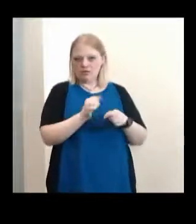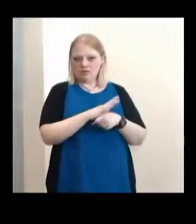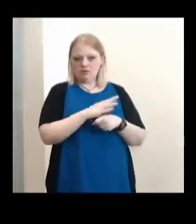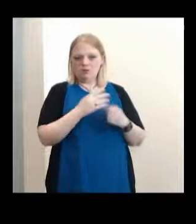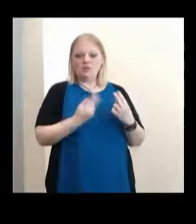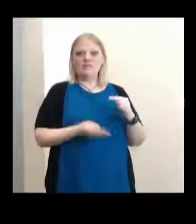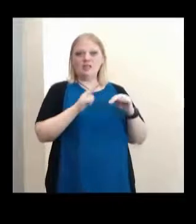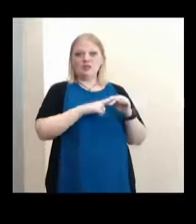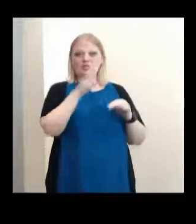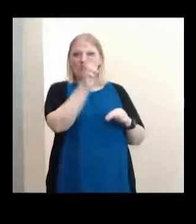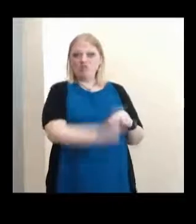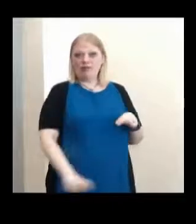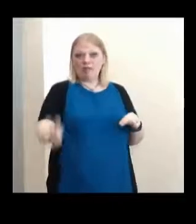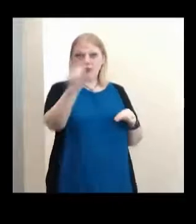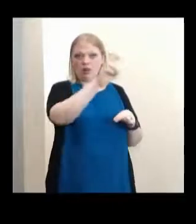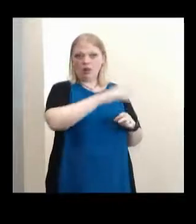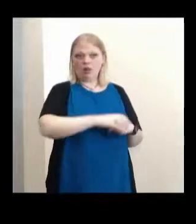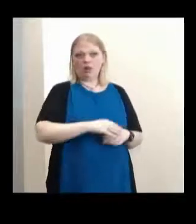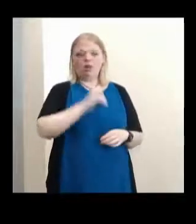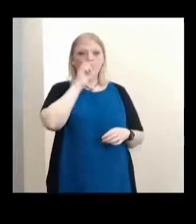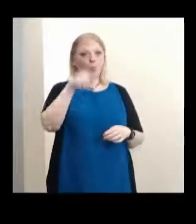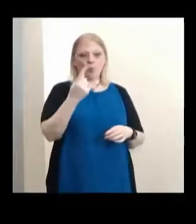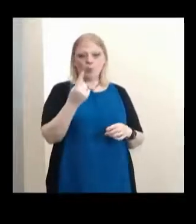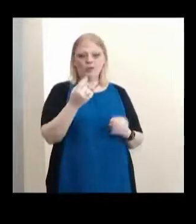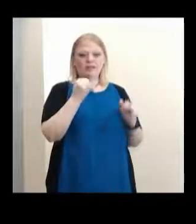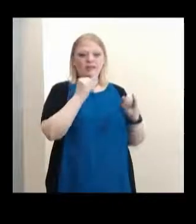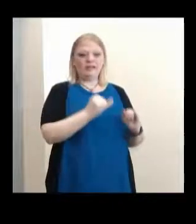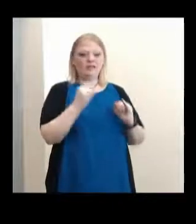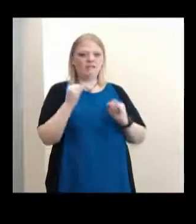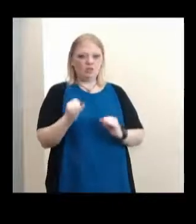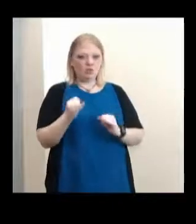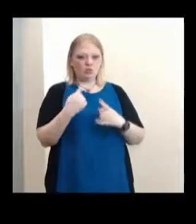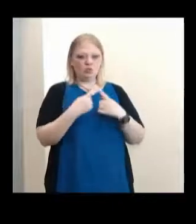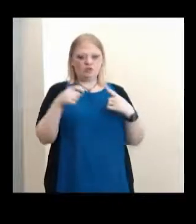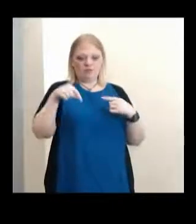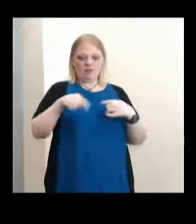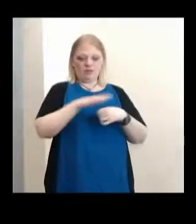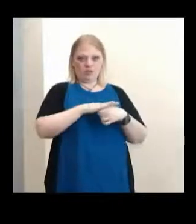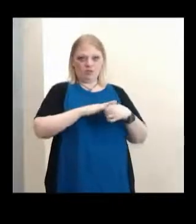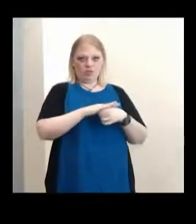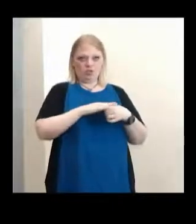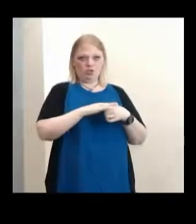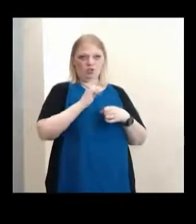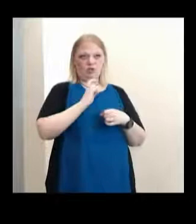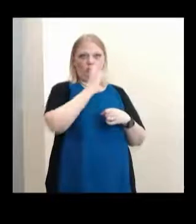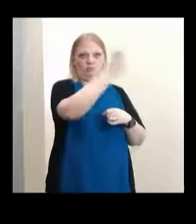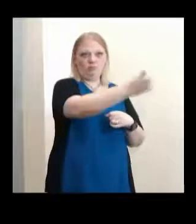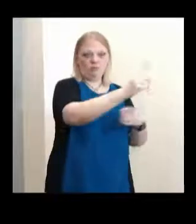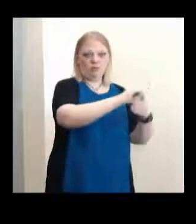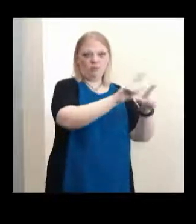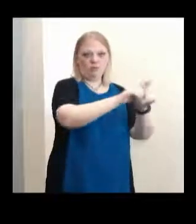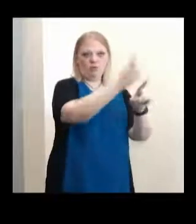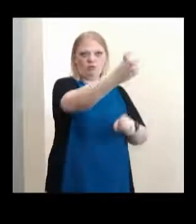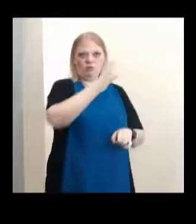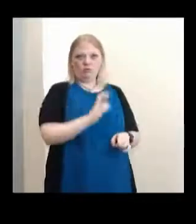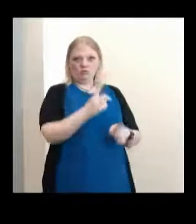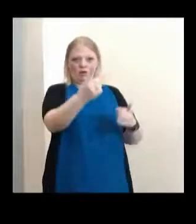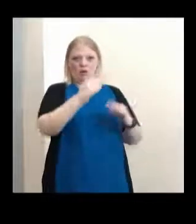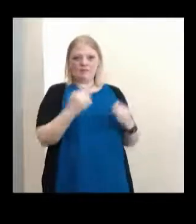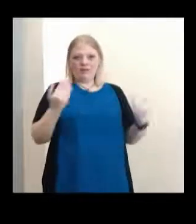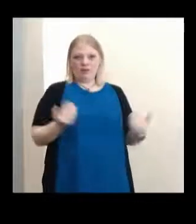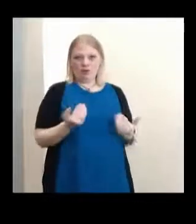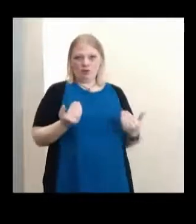travel, not only individuals from our region elsewhere, but individuals coming here. We are